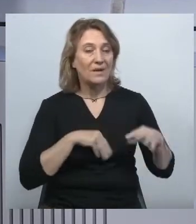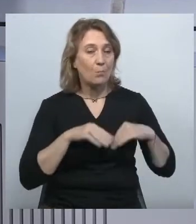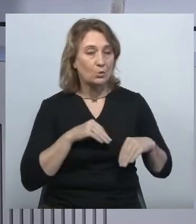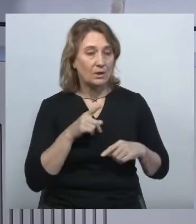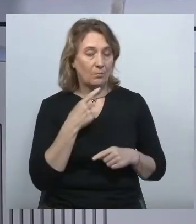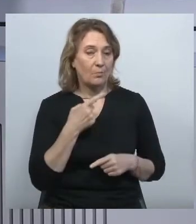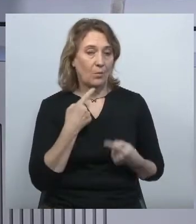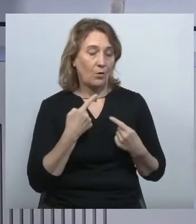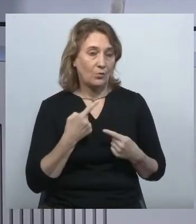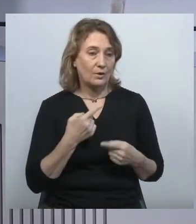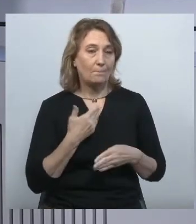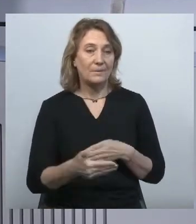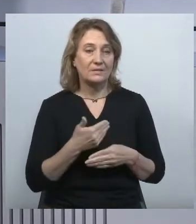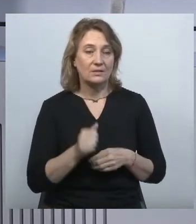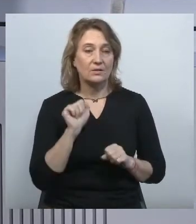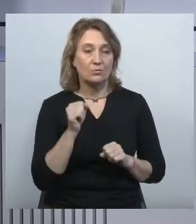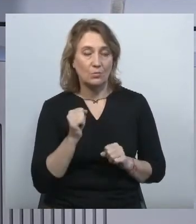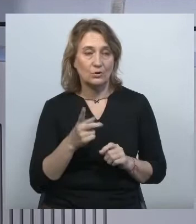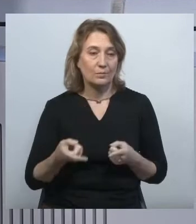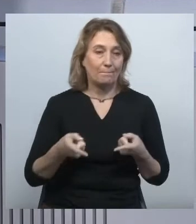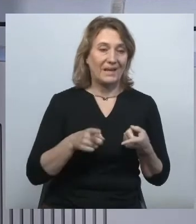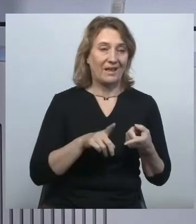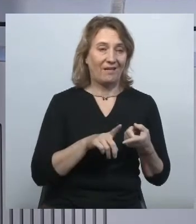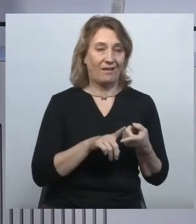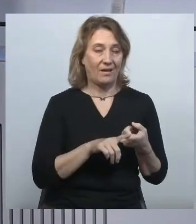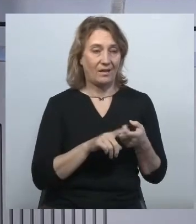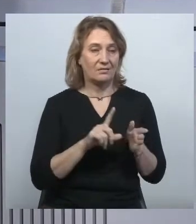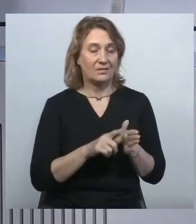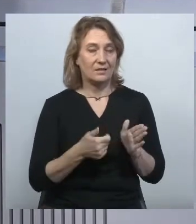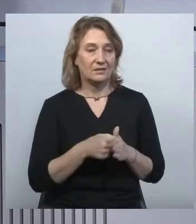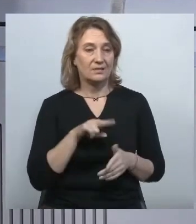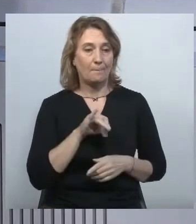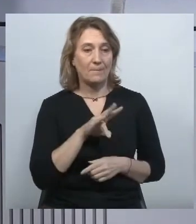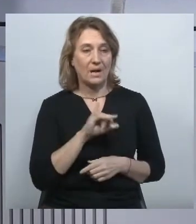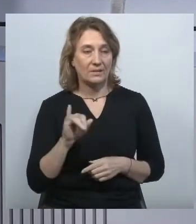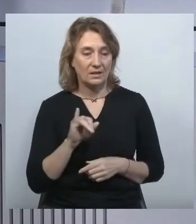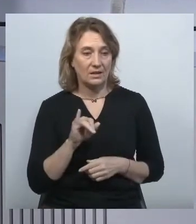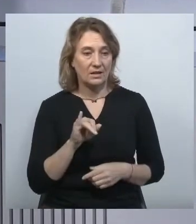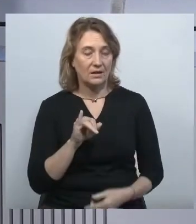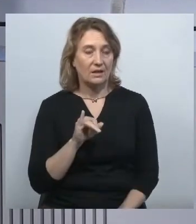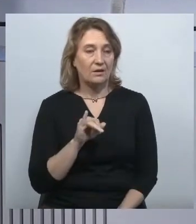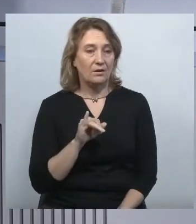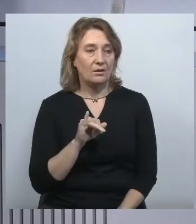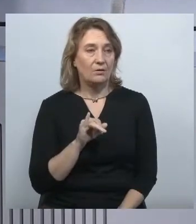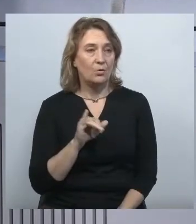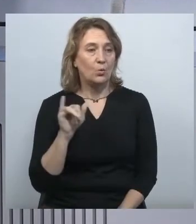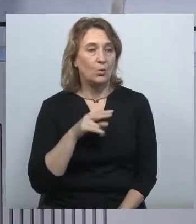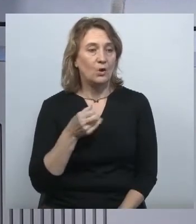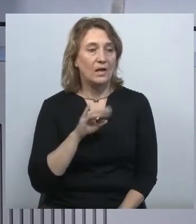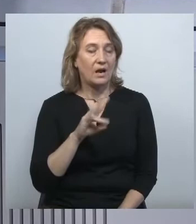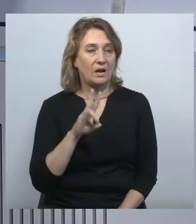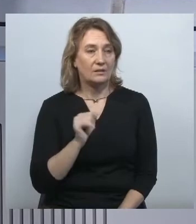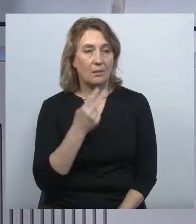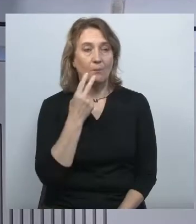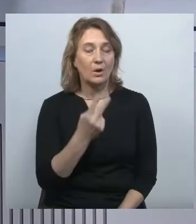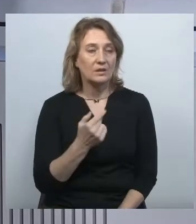And I hear that Liana can join us, Liana